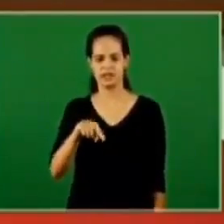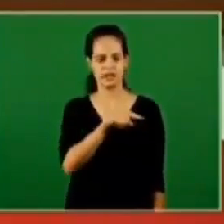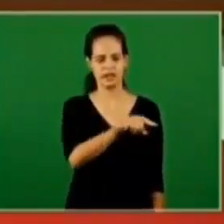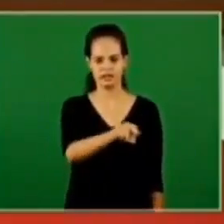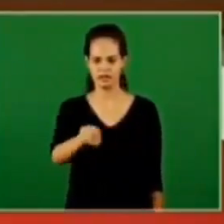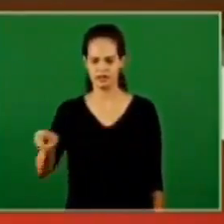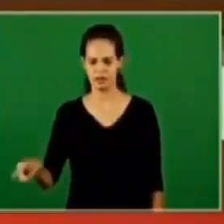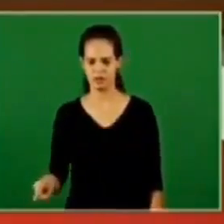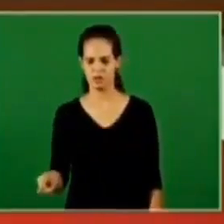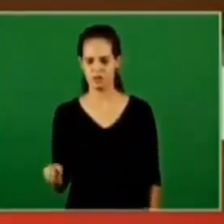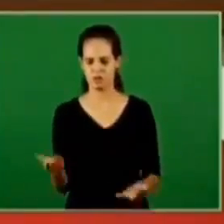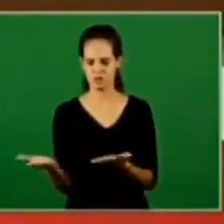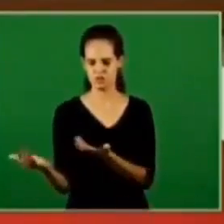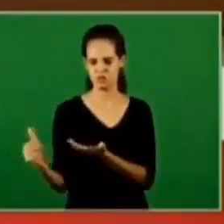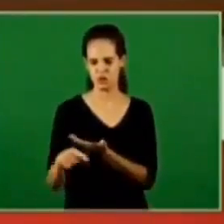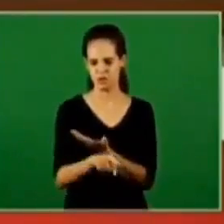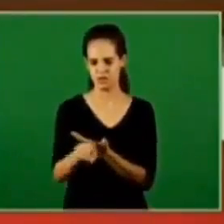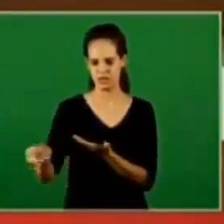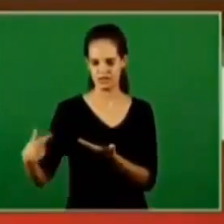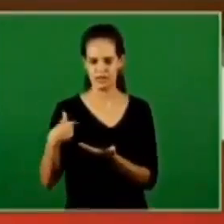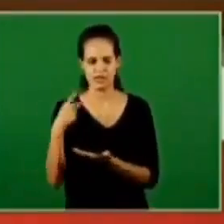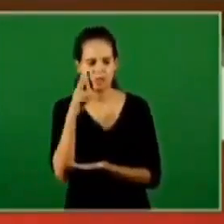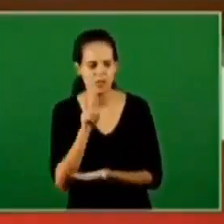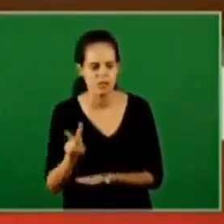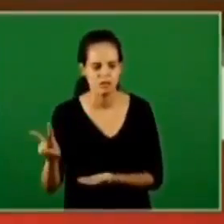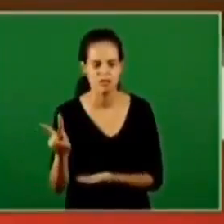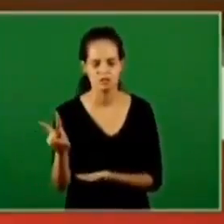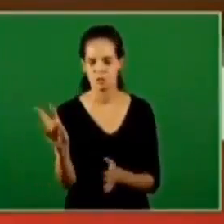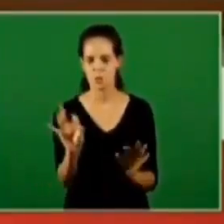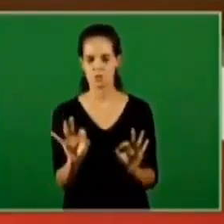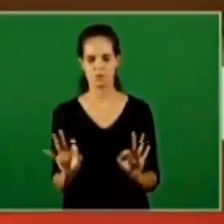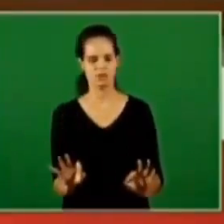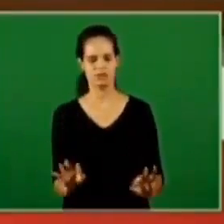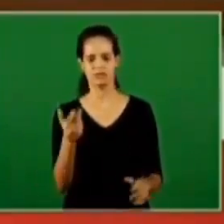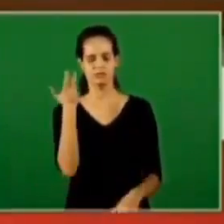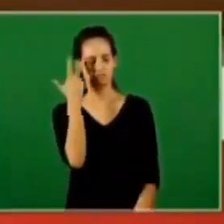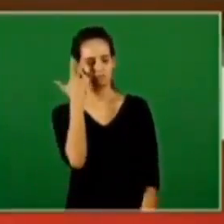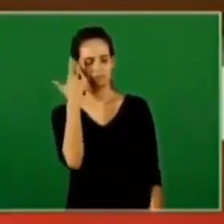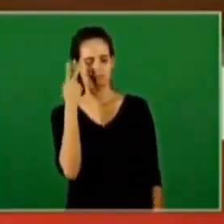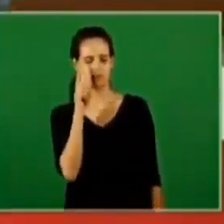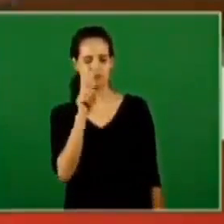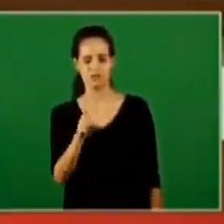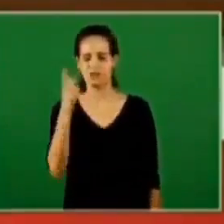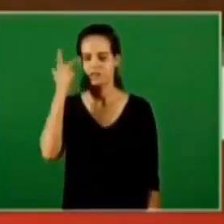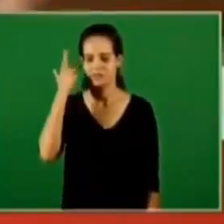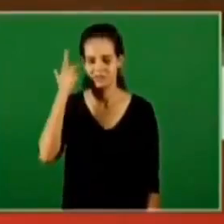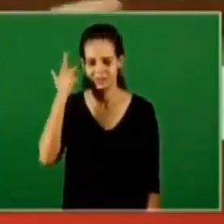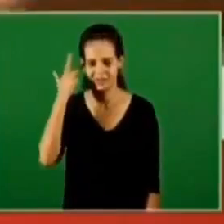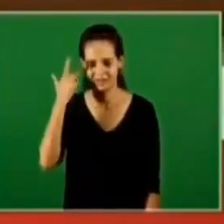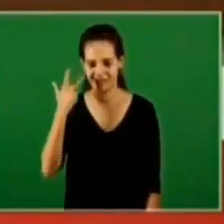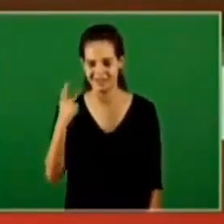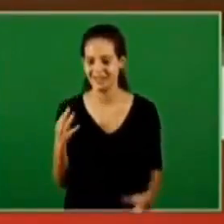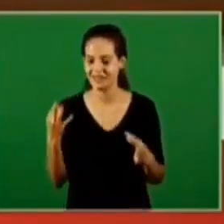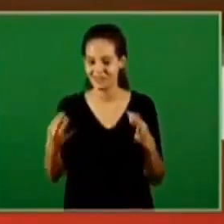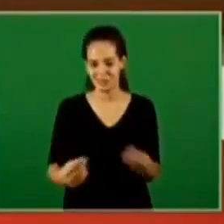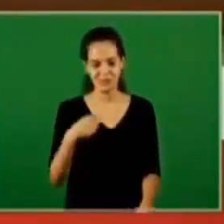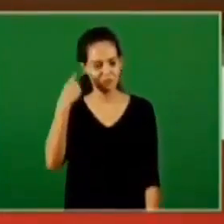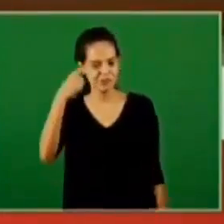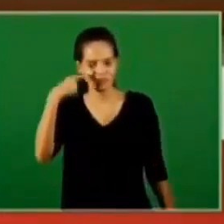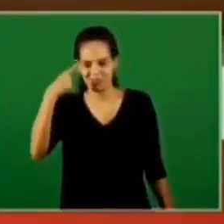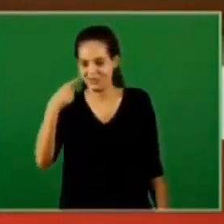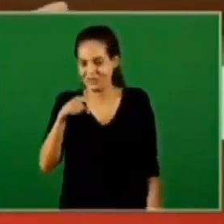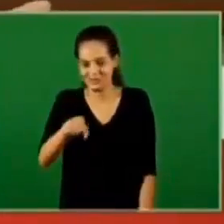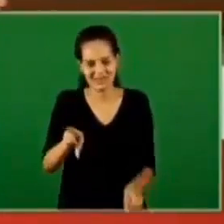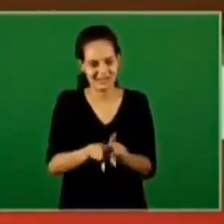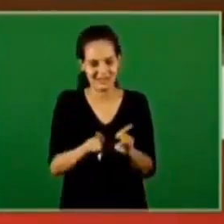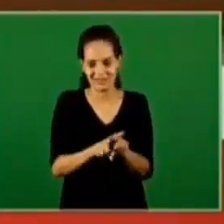to a few youth that are here. I'm not paying attention to anyone. If I meet you, I even think it's normal. Everybody's crazy. You